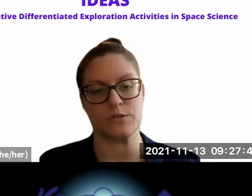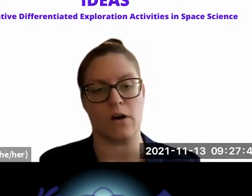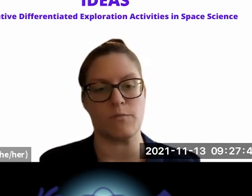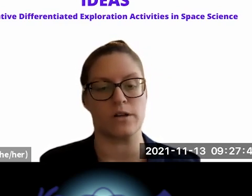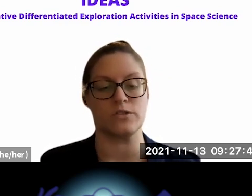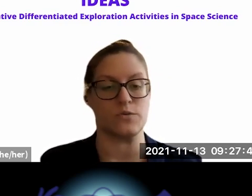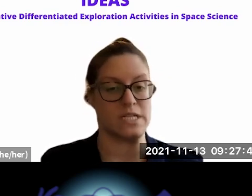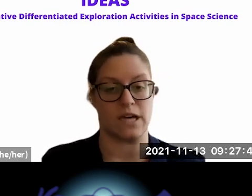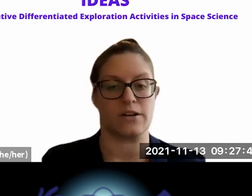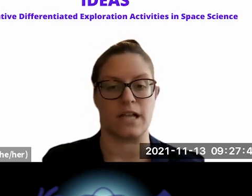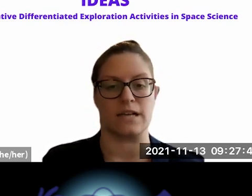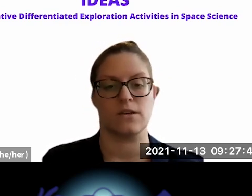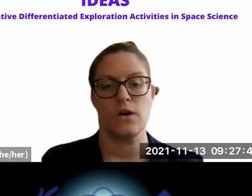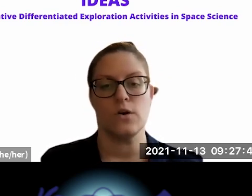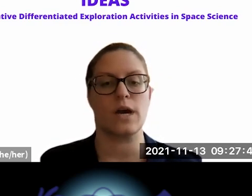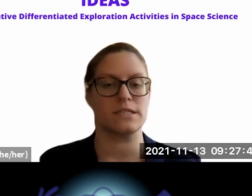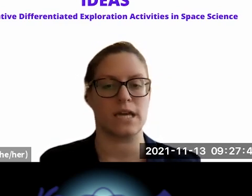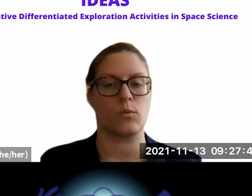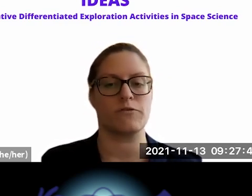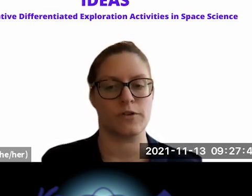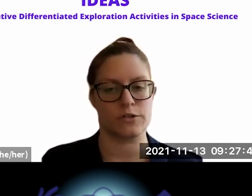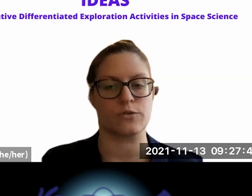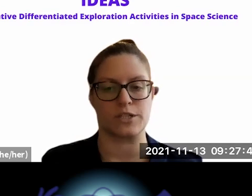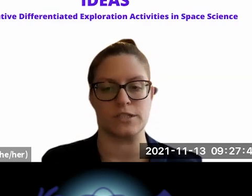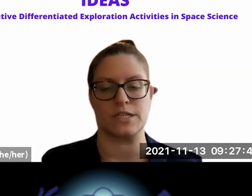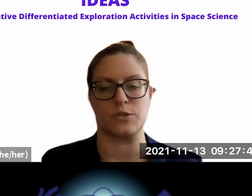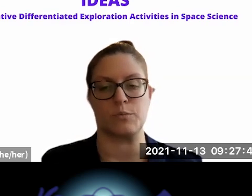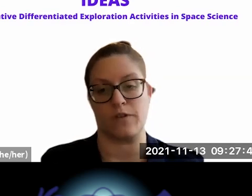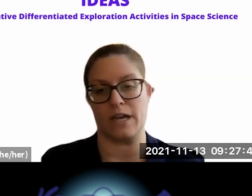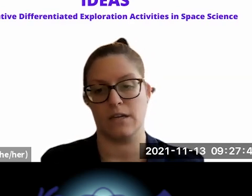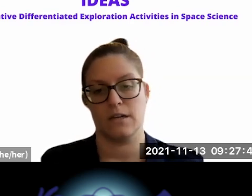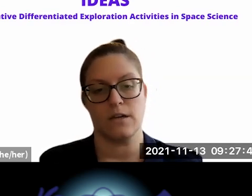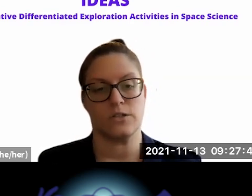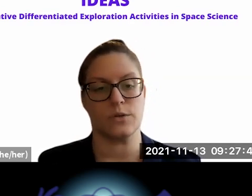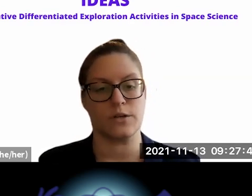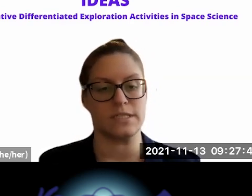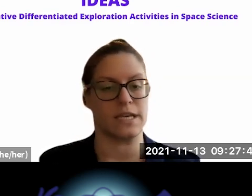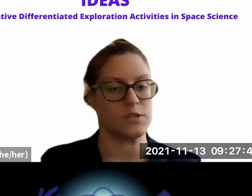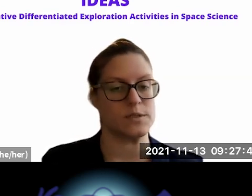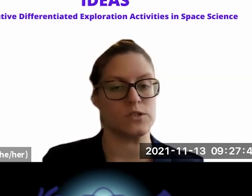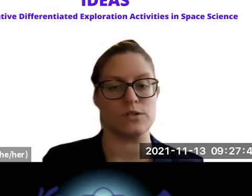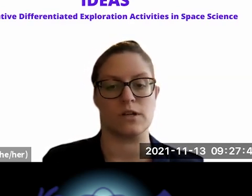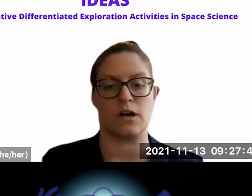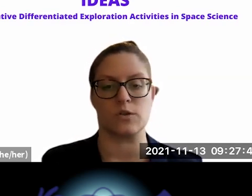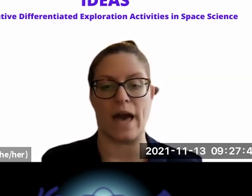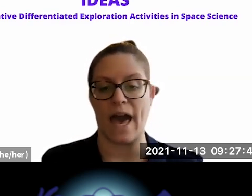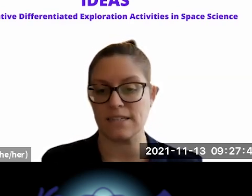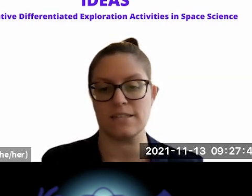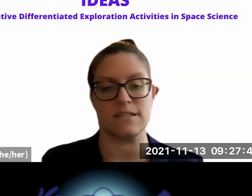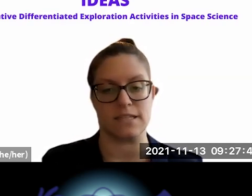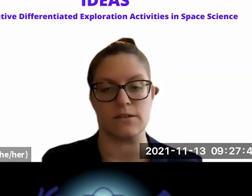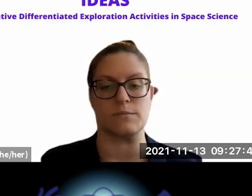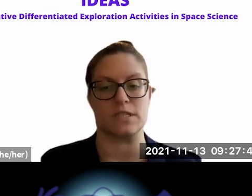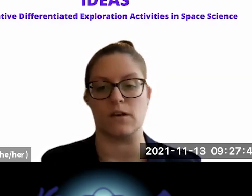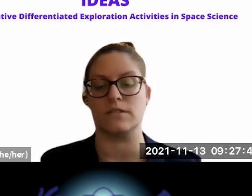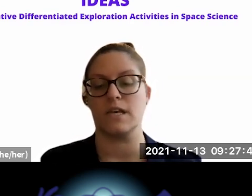in pictures of Mars to the entire class, who can decide what further directions they should provide. To increase engagement, students could also act as